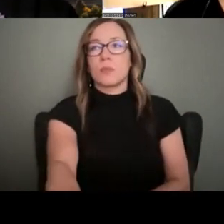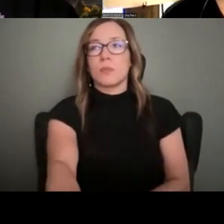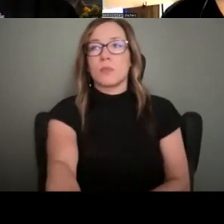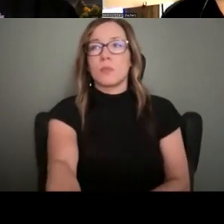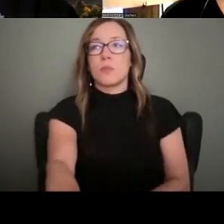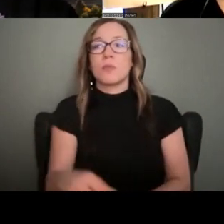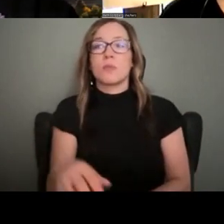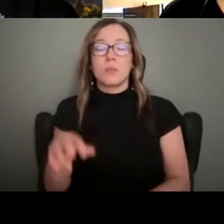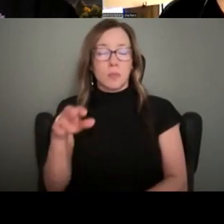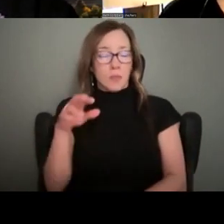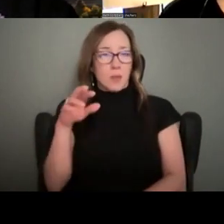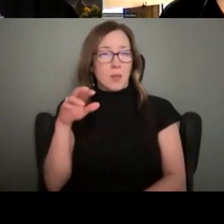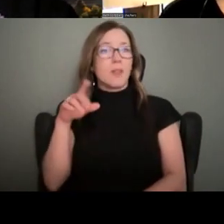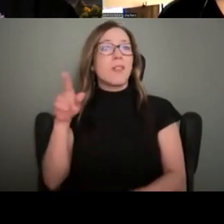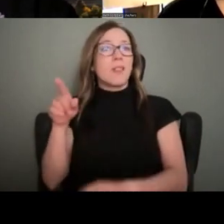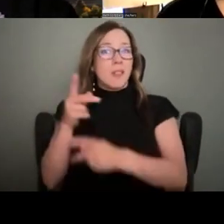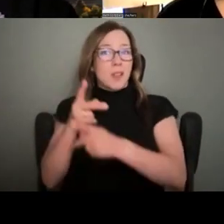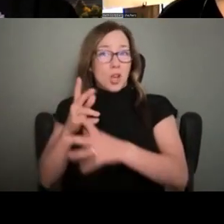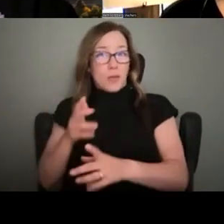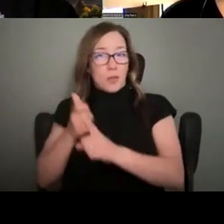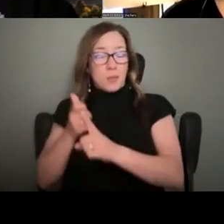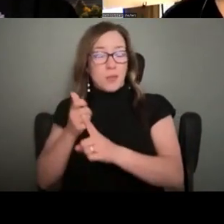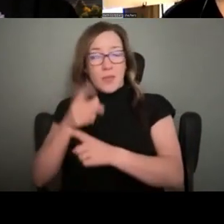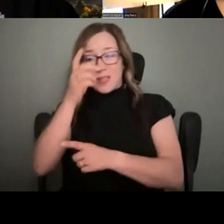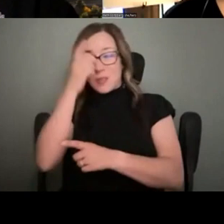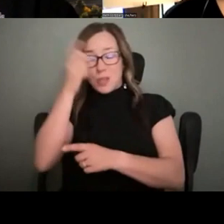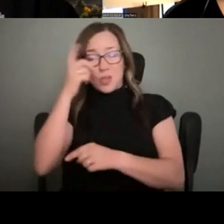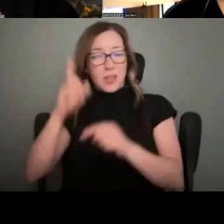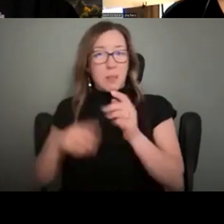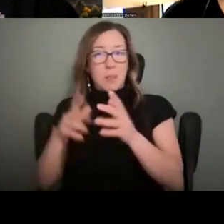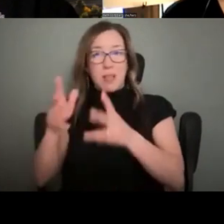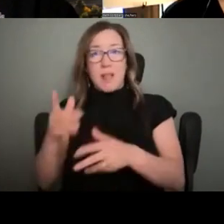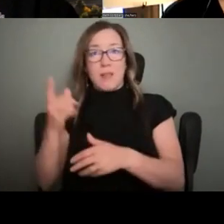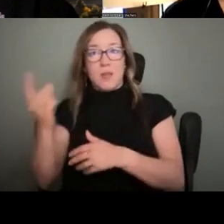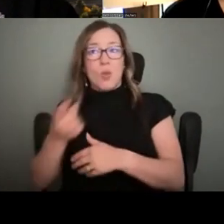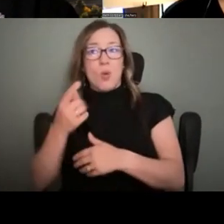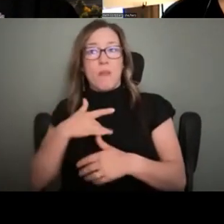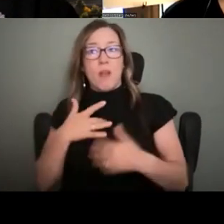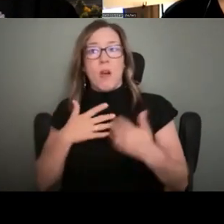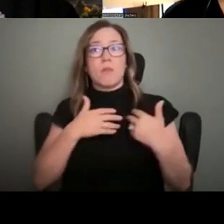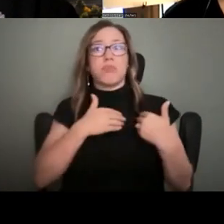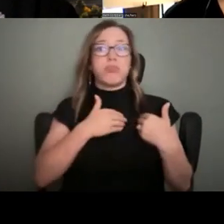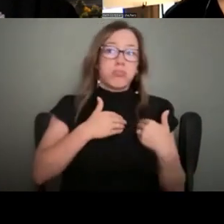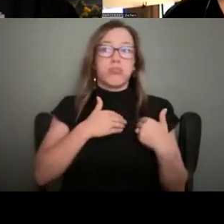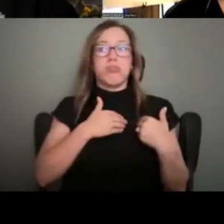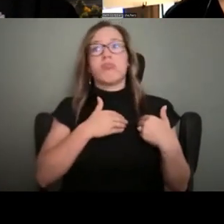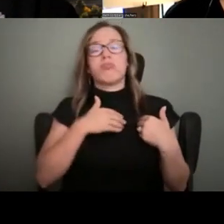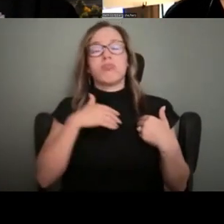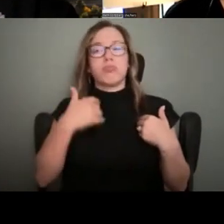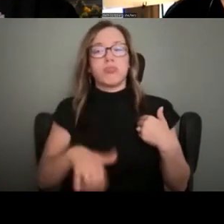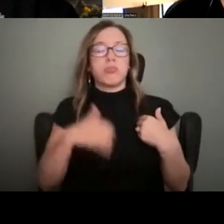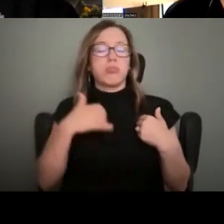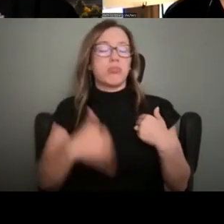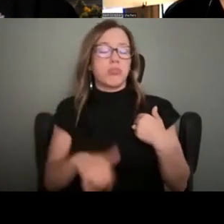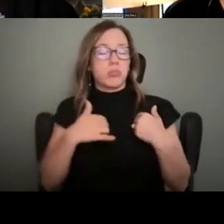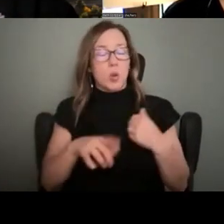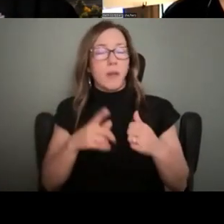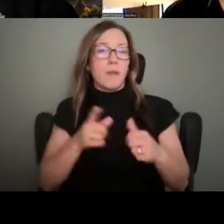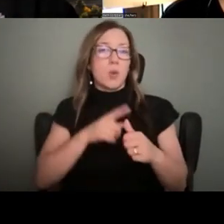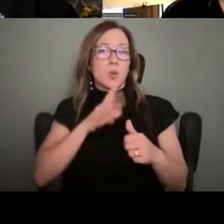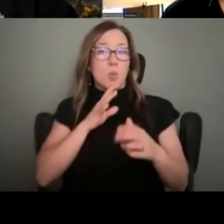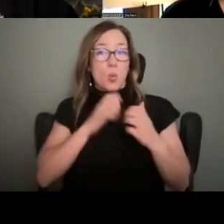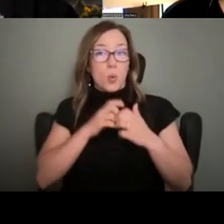dementia and cannot be left alone. And she was feeling the full weight of responsibility when I first spoke with her before the